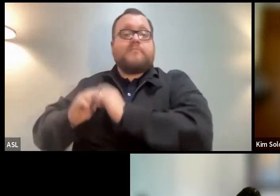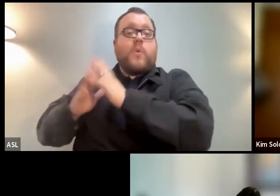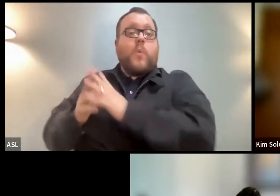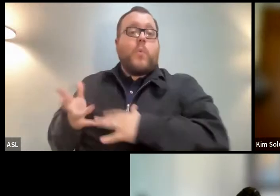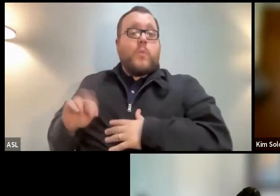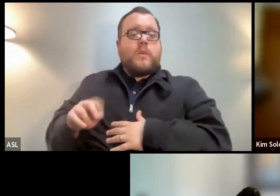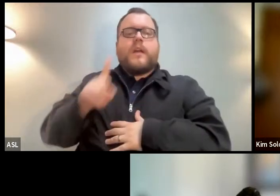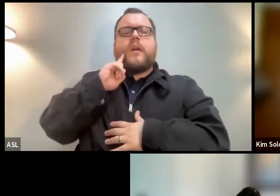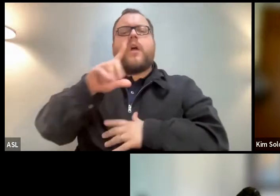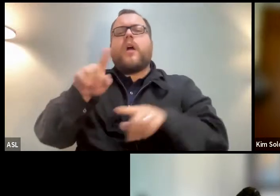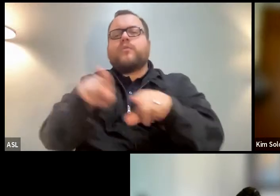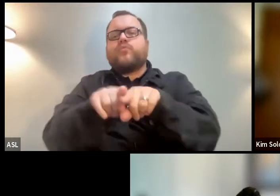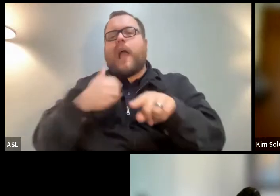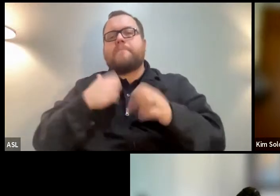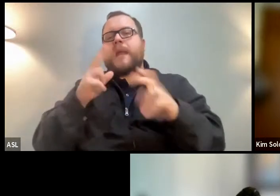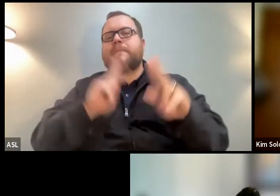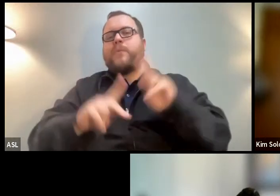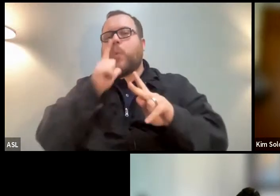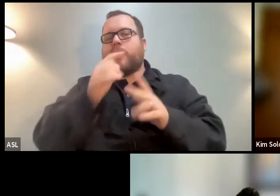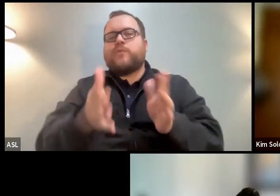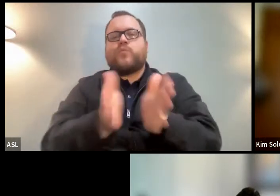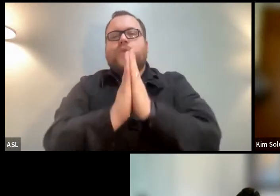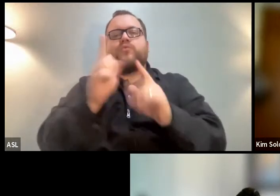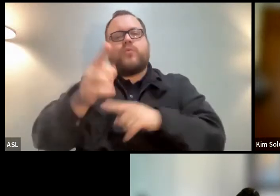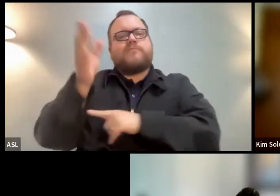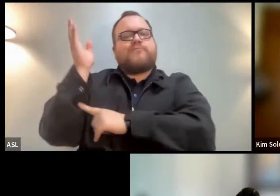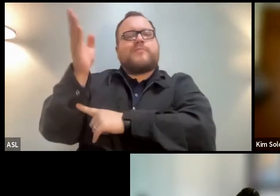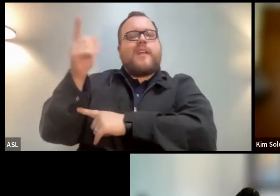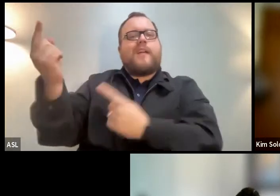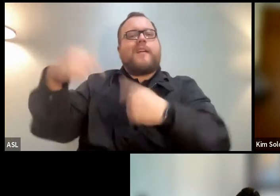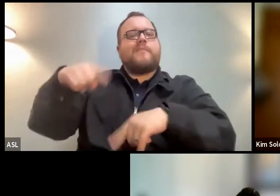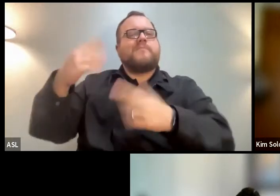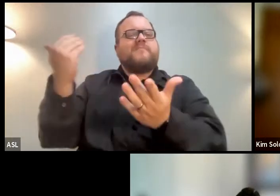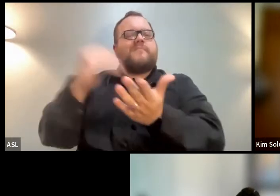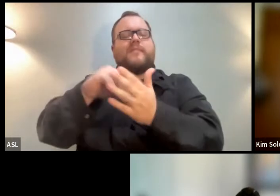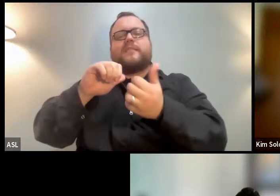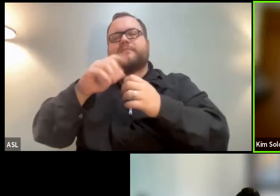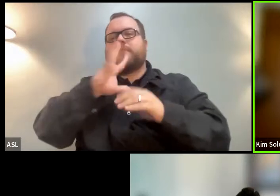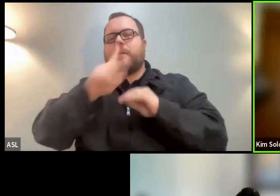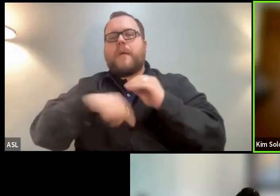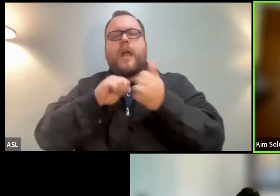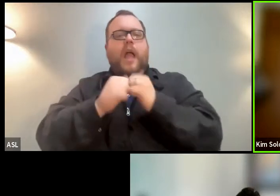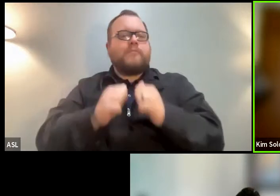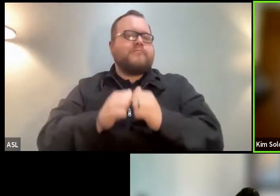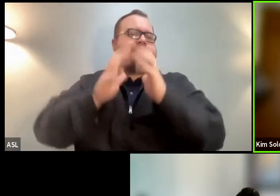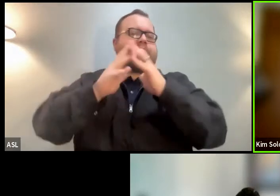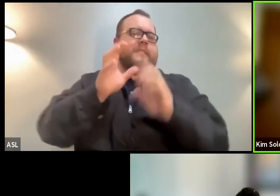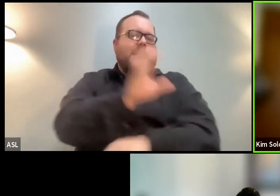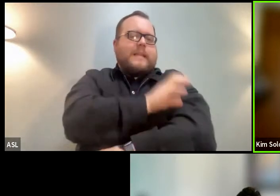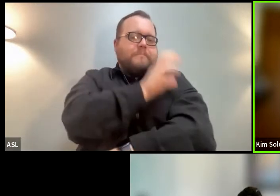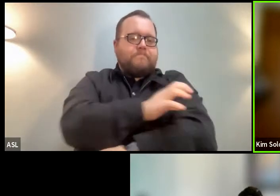you present on your clinic and how you guys set that up. Well, thank you.